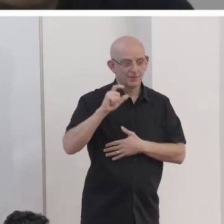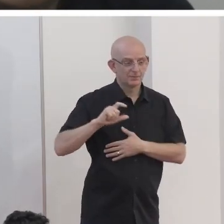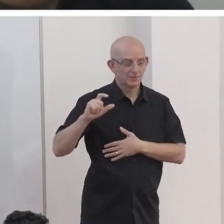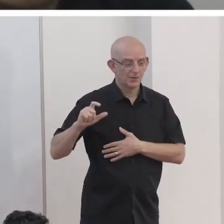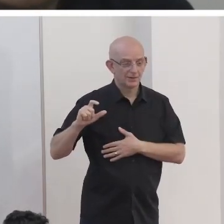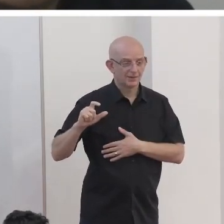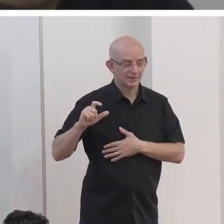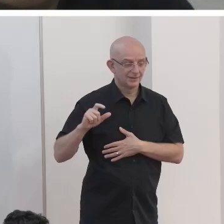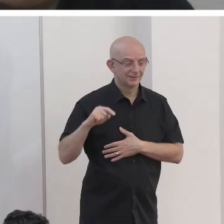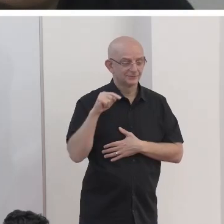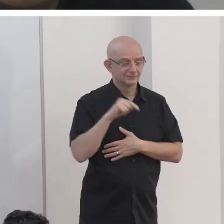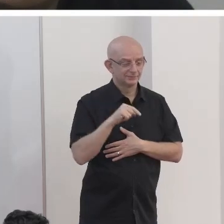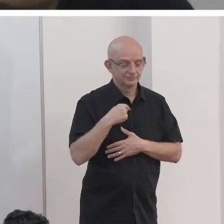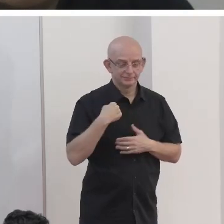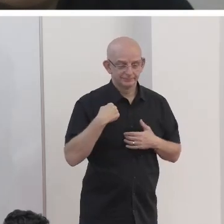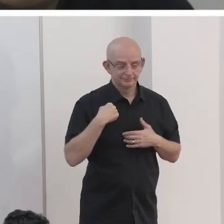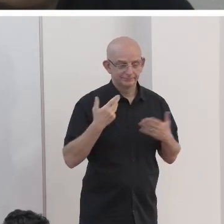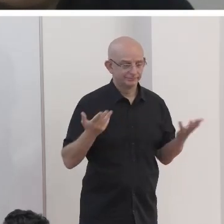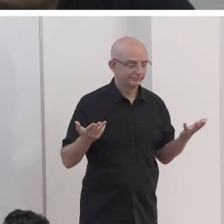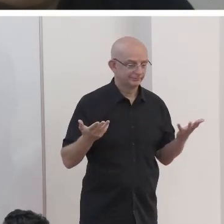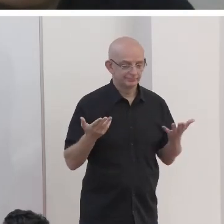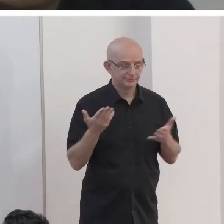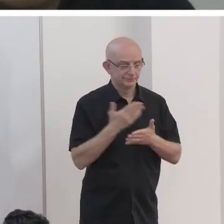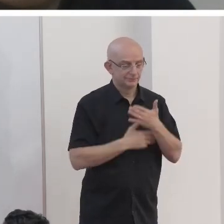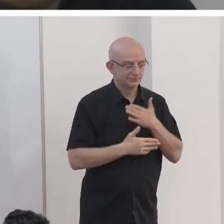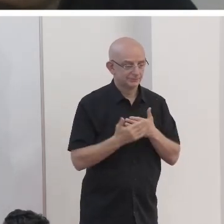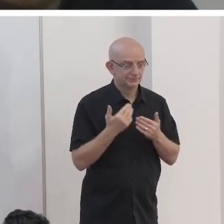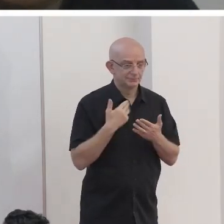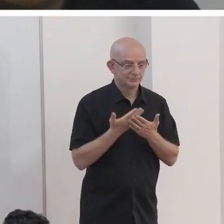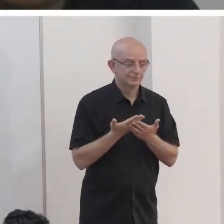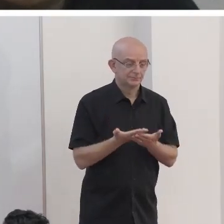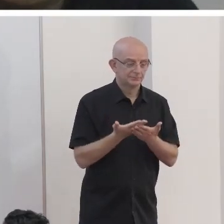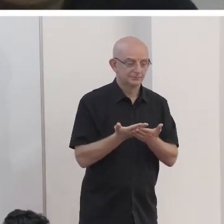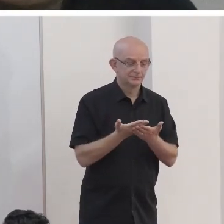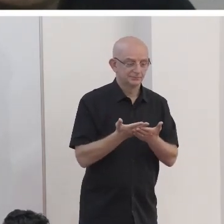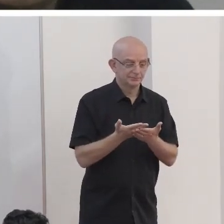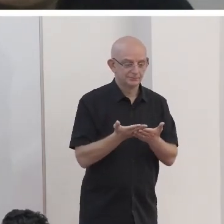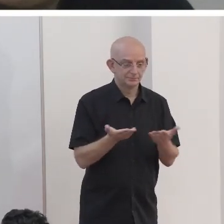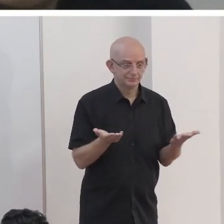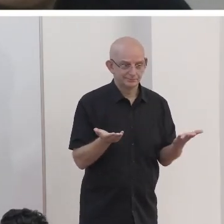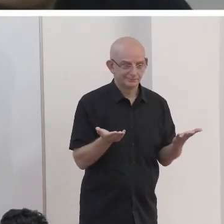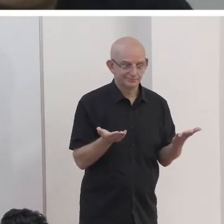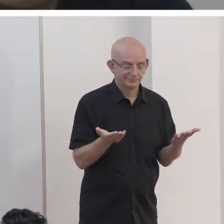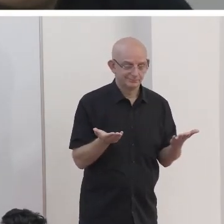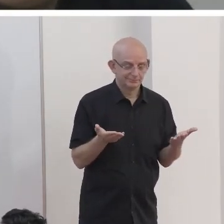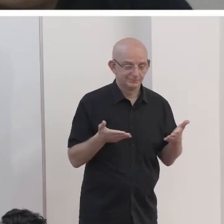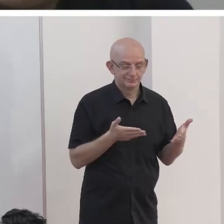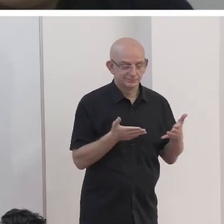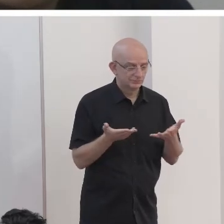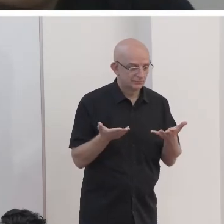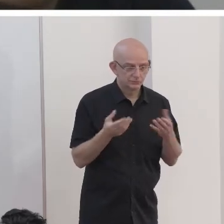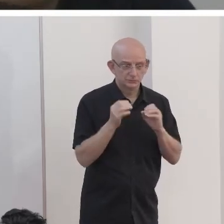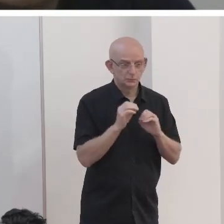road, who was not having any house to stay, and she was sleeping on the